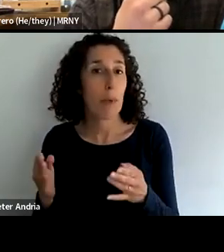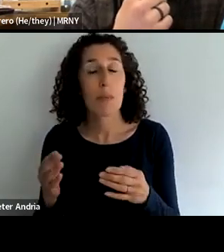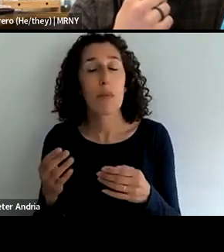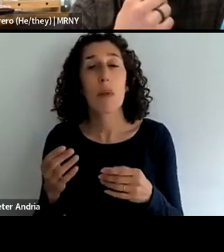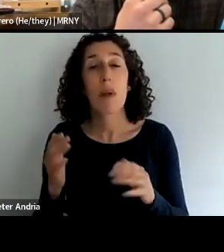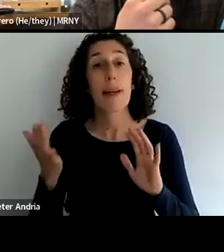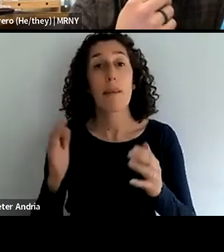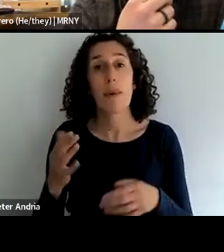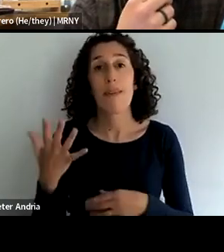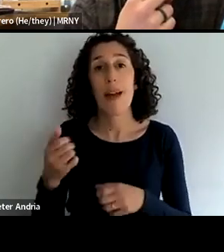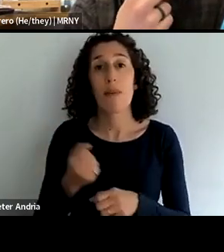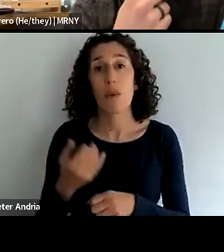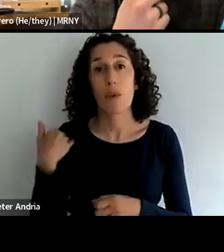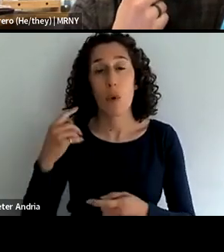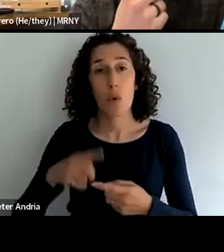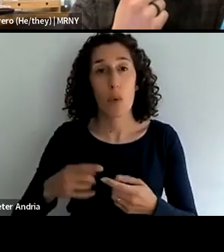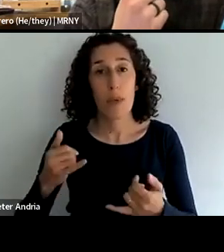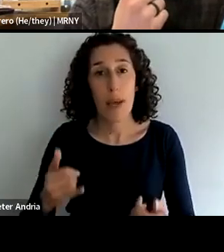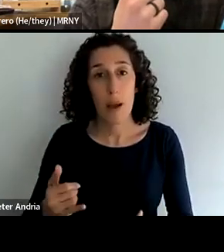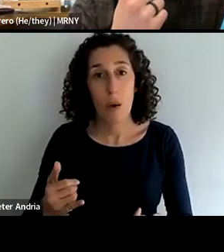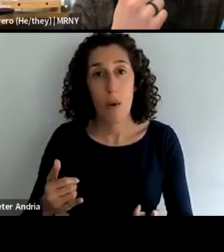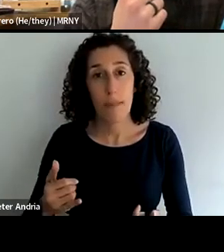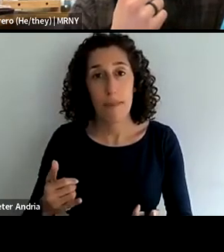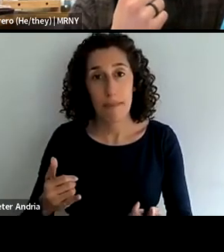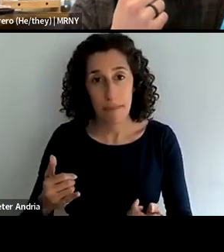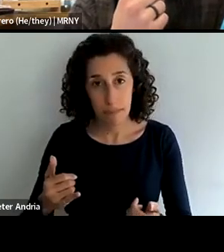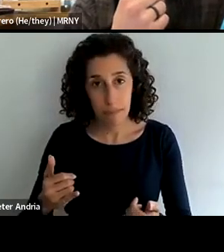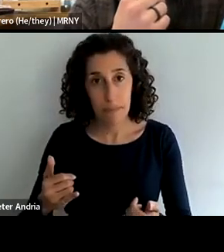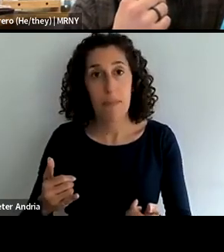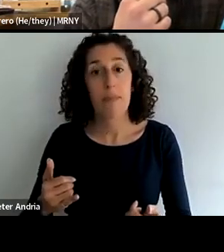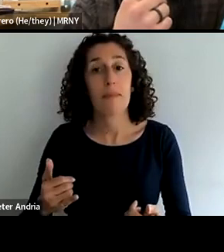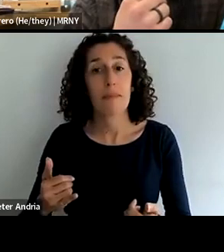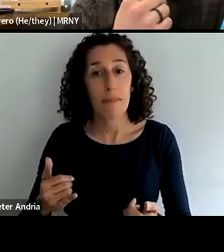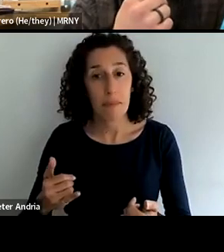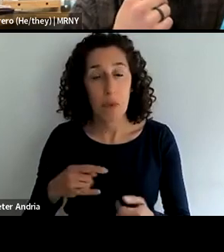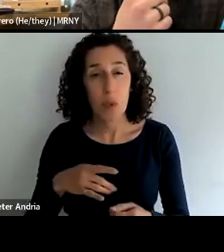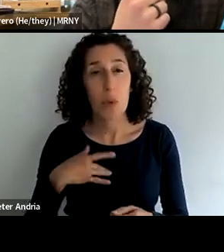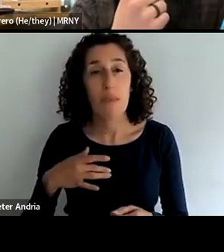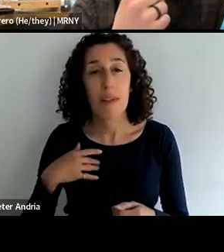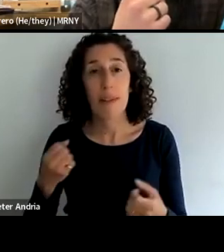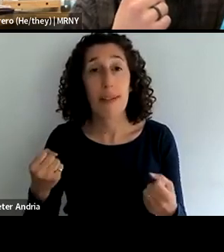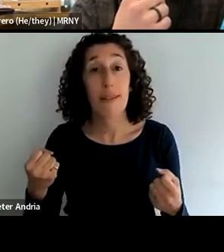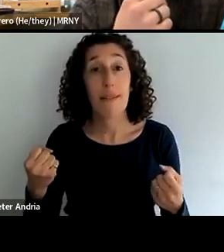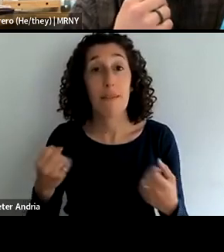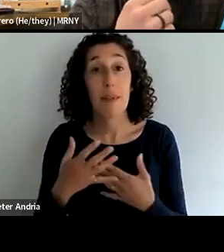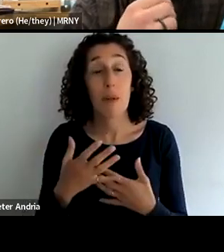because because of the fear of being outed as a bigot?